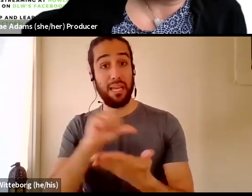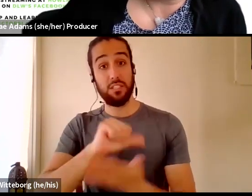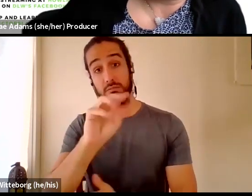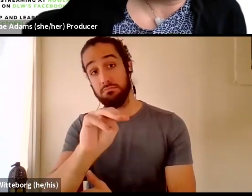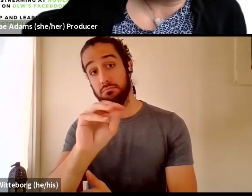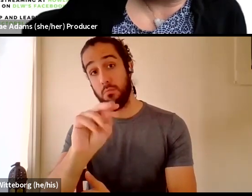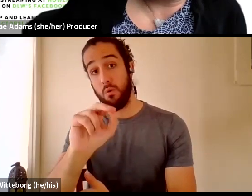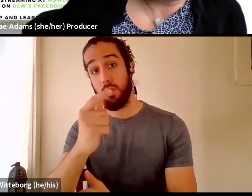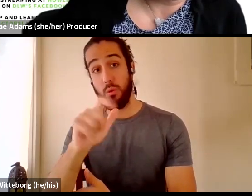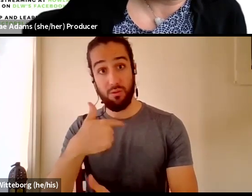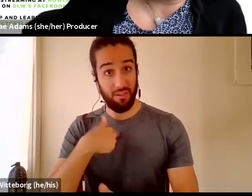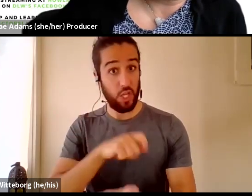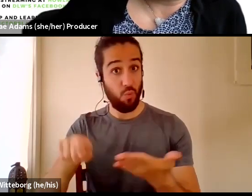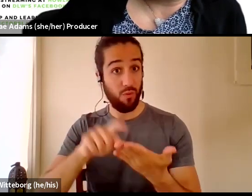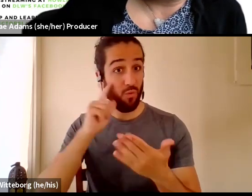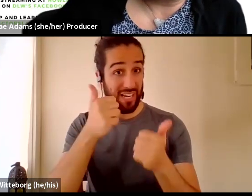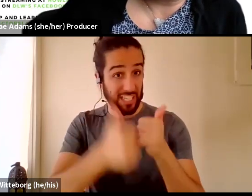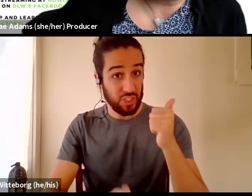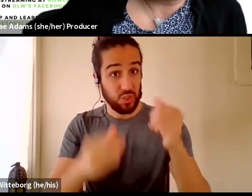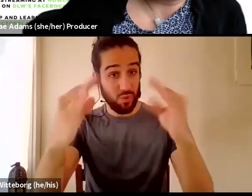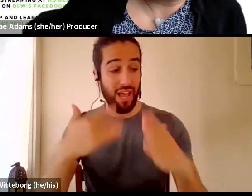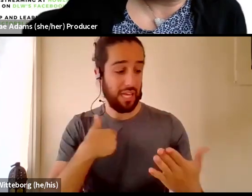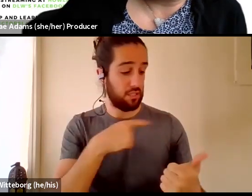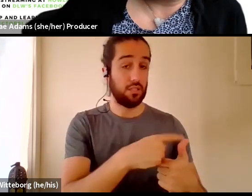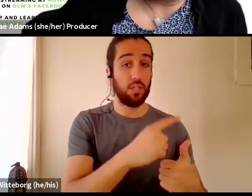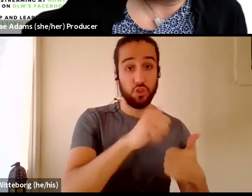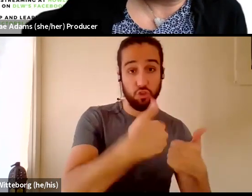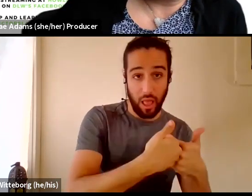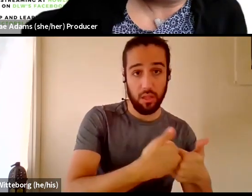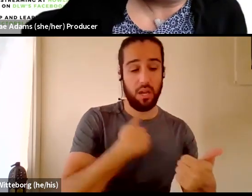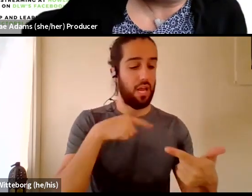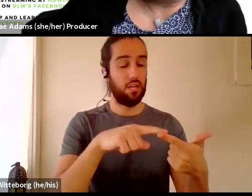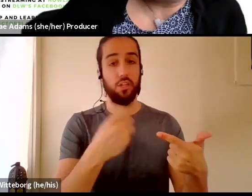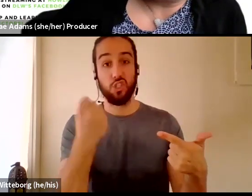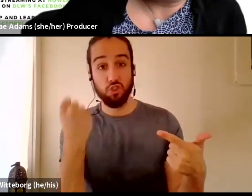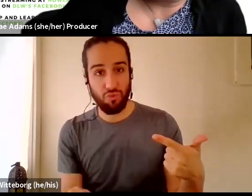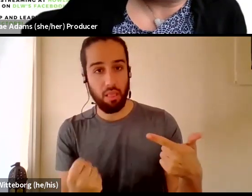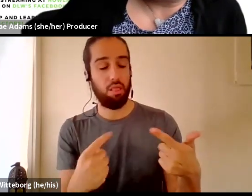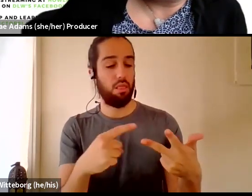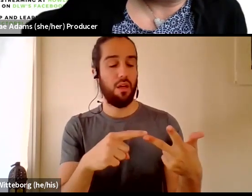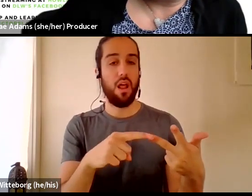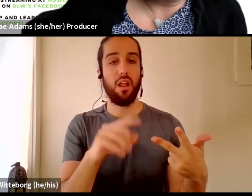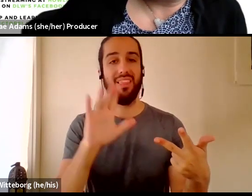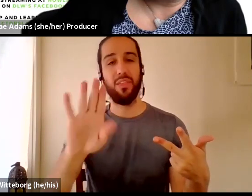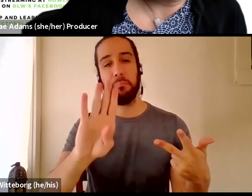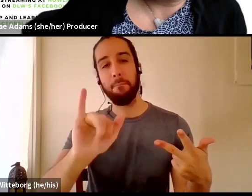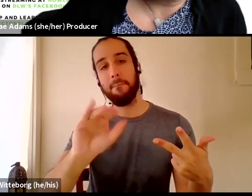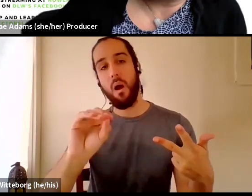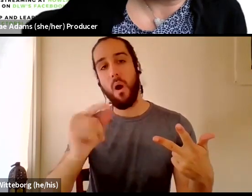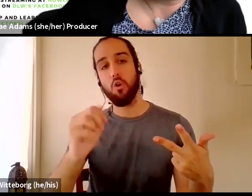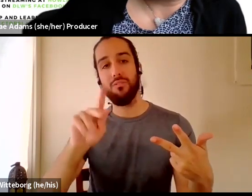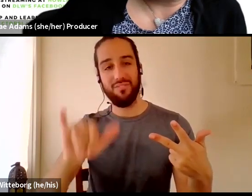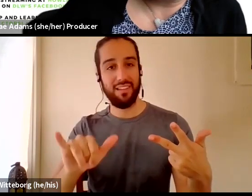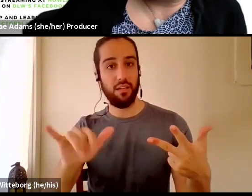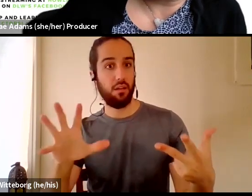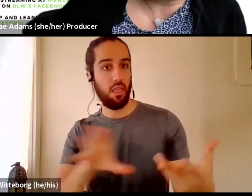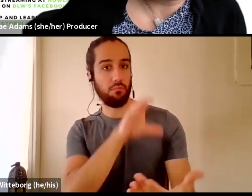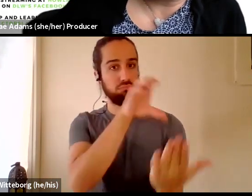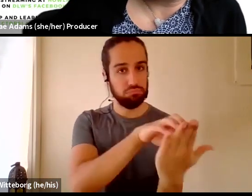that took a challenge, that took a strength, and that took some of their biography and put it in the monologue. And that is what we did